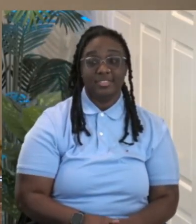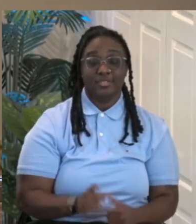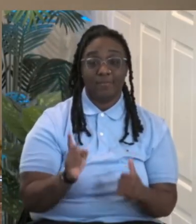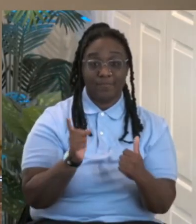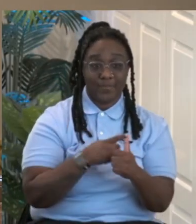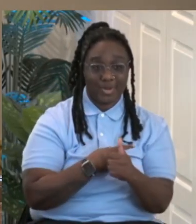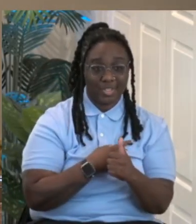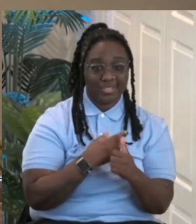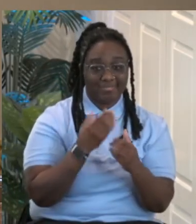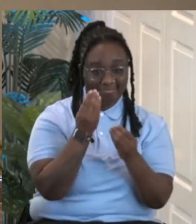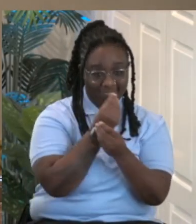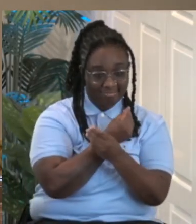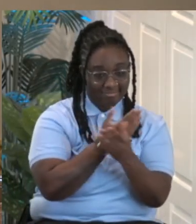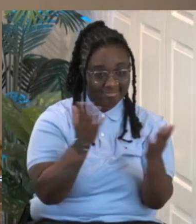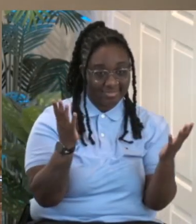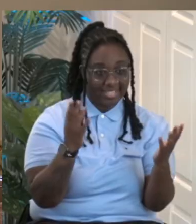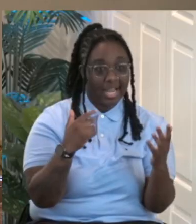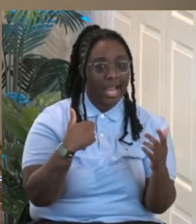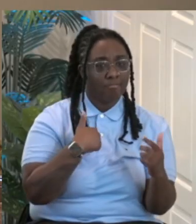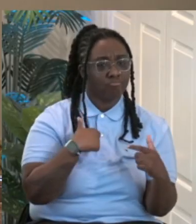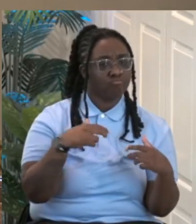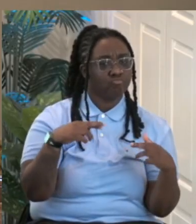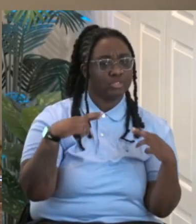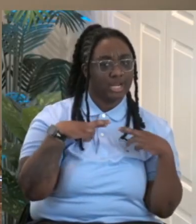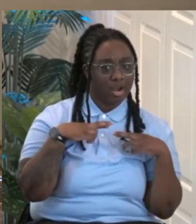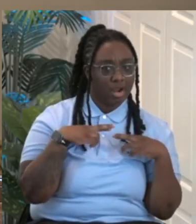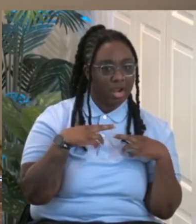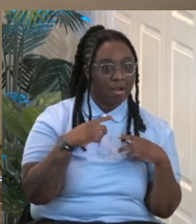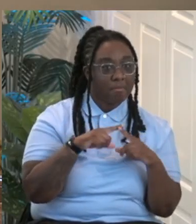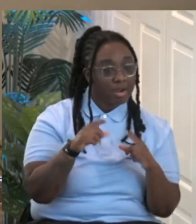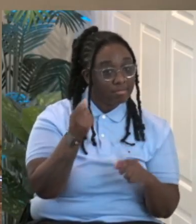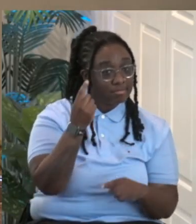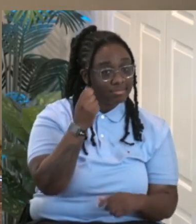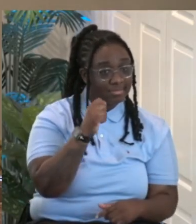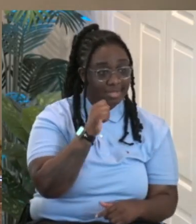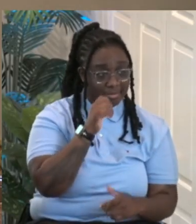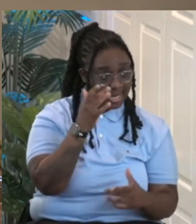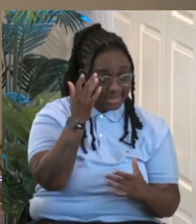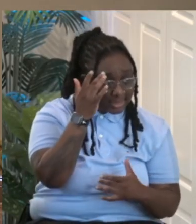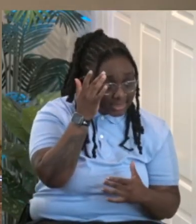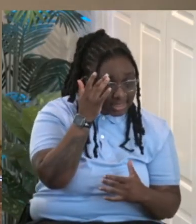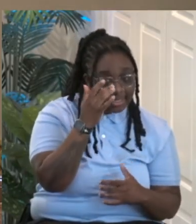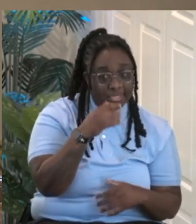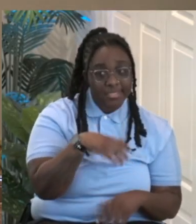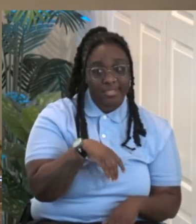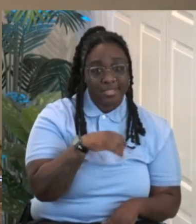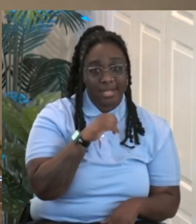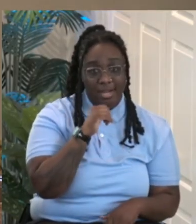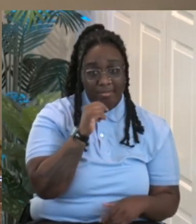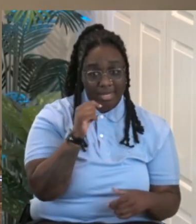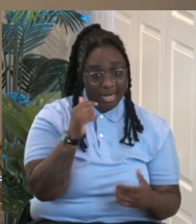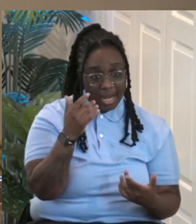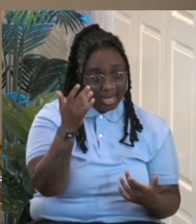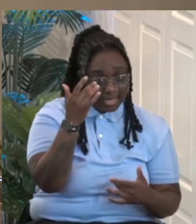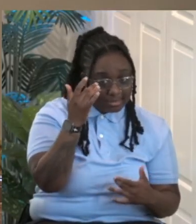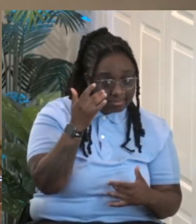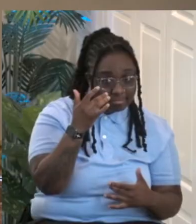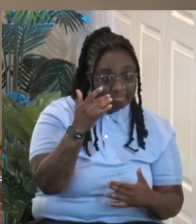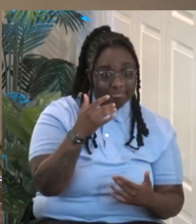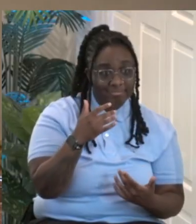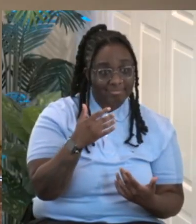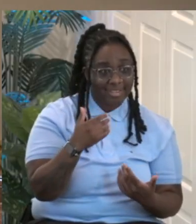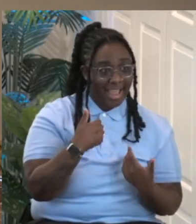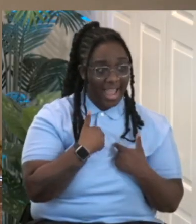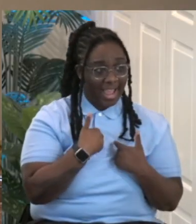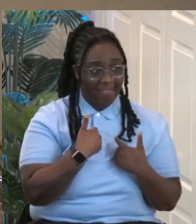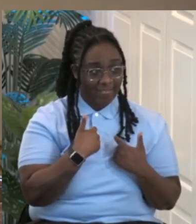you, I'm retiring, but I'm not sick, and I'm not ill, with some illness or something like